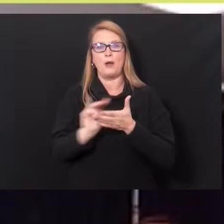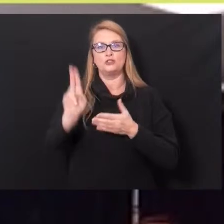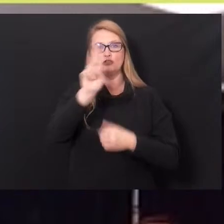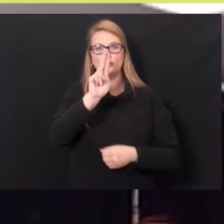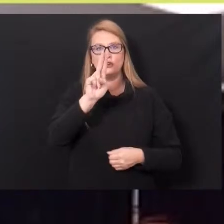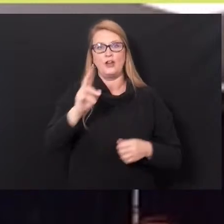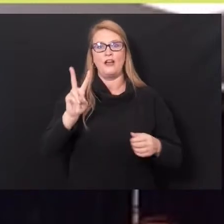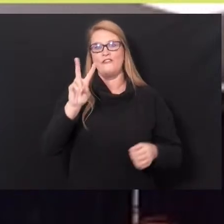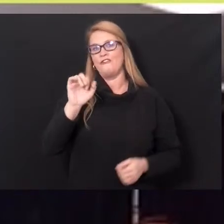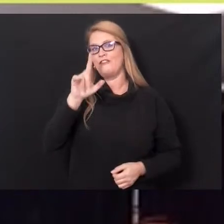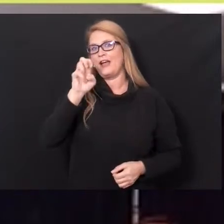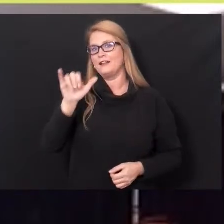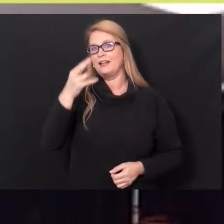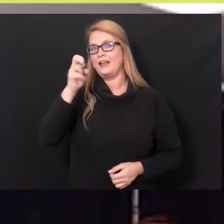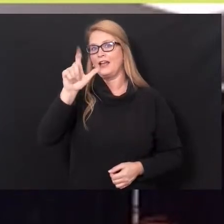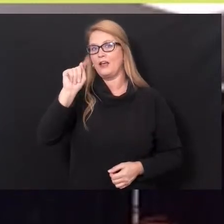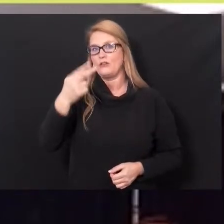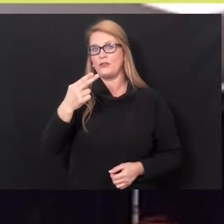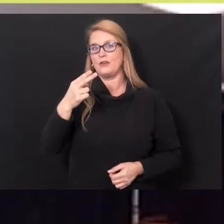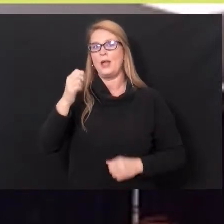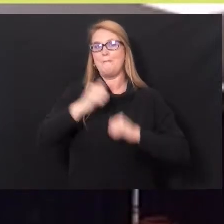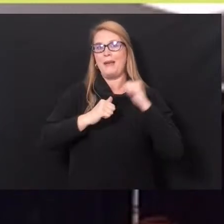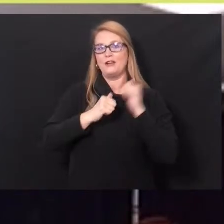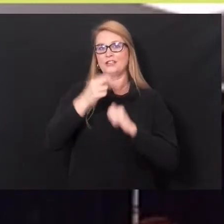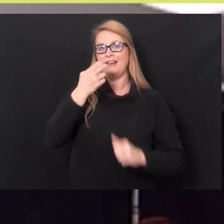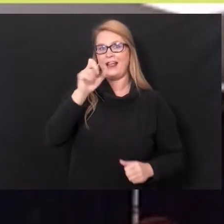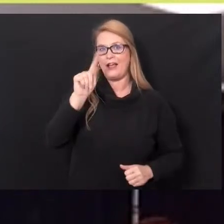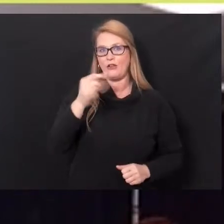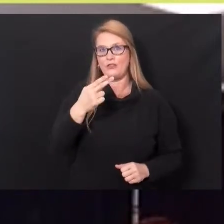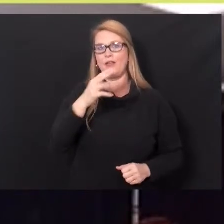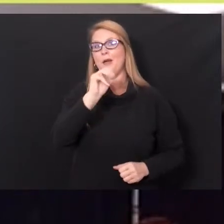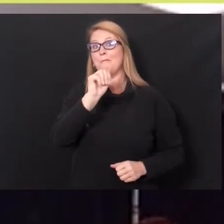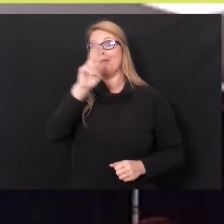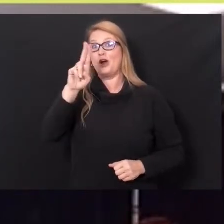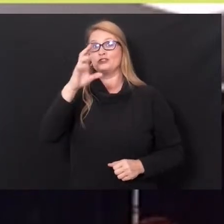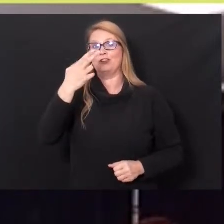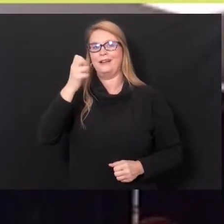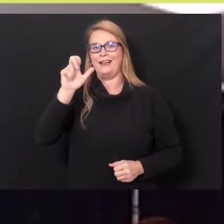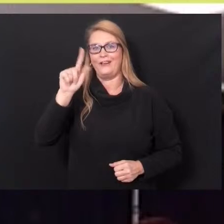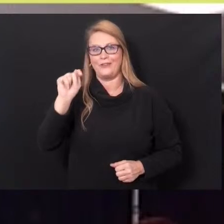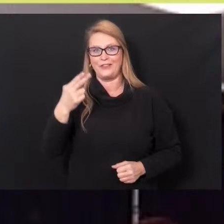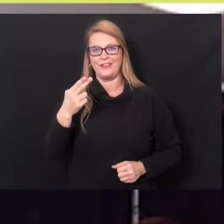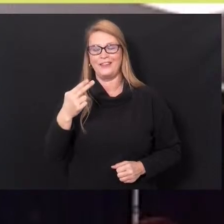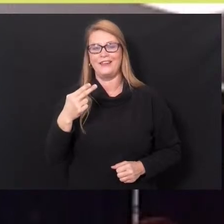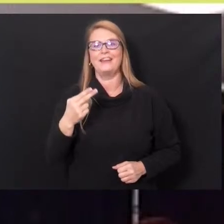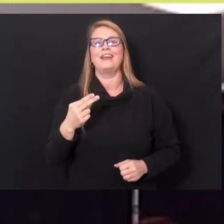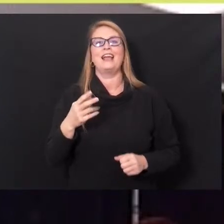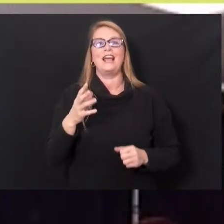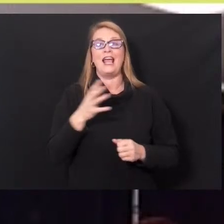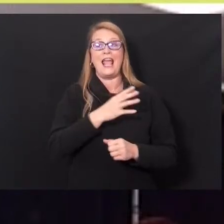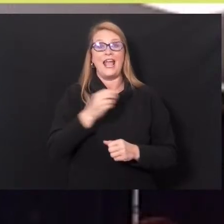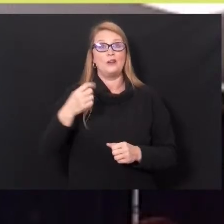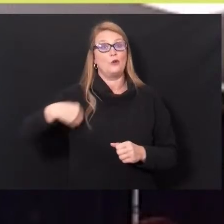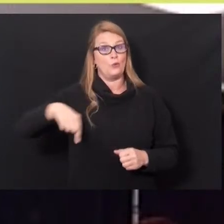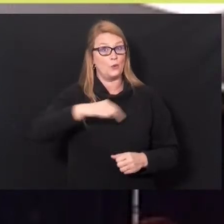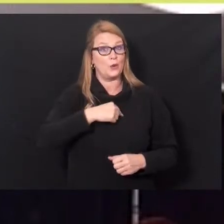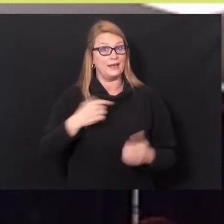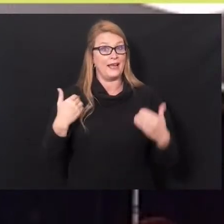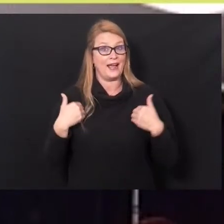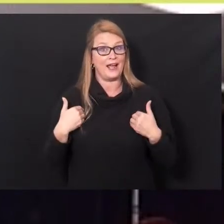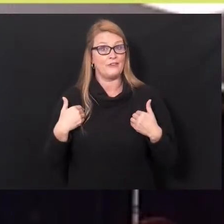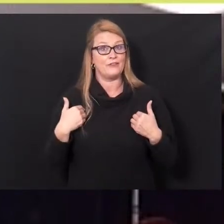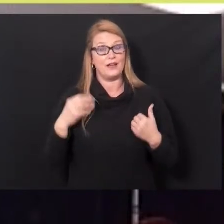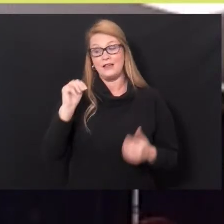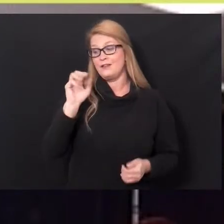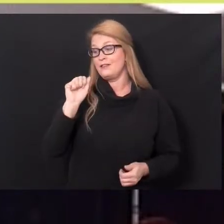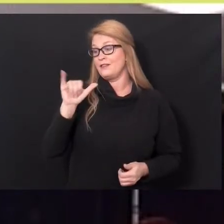Valley Health, with Mountain Health, and Marshall Health. And not all of those could join us this morning, but we do have the